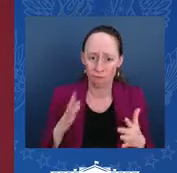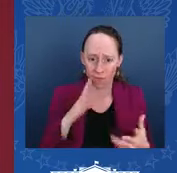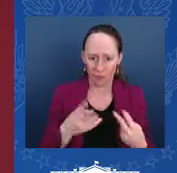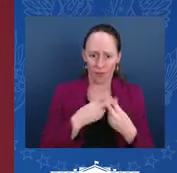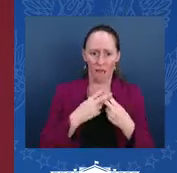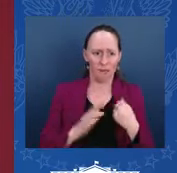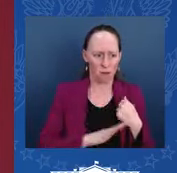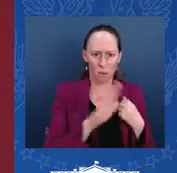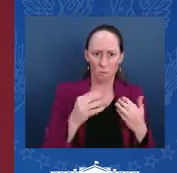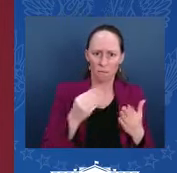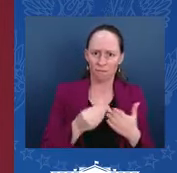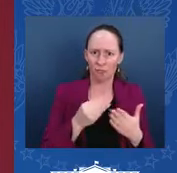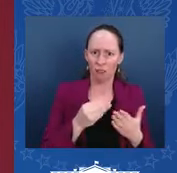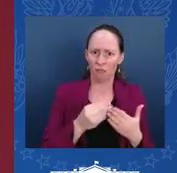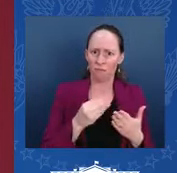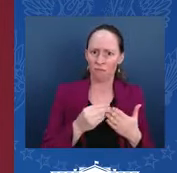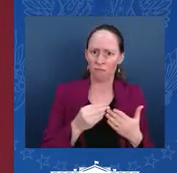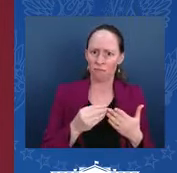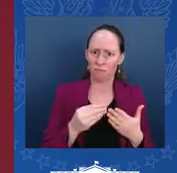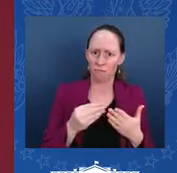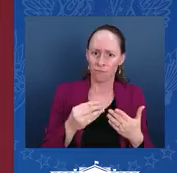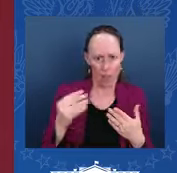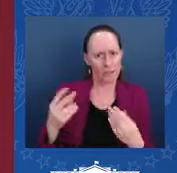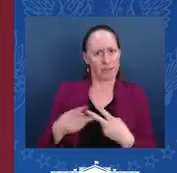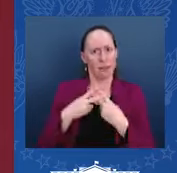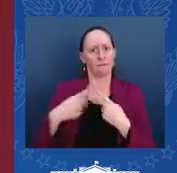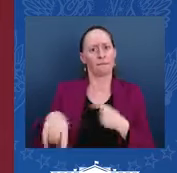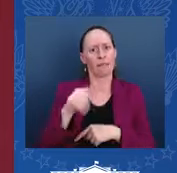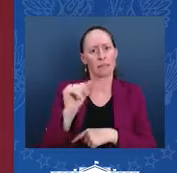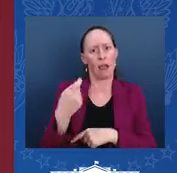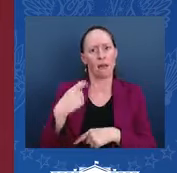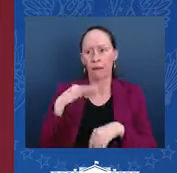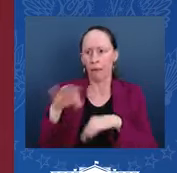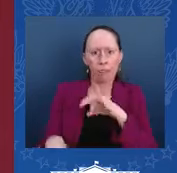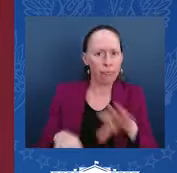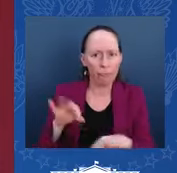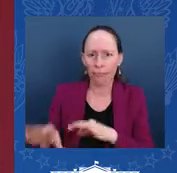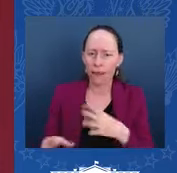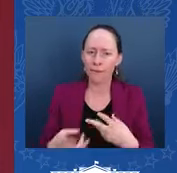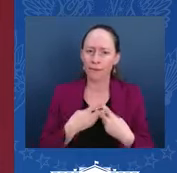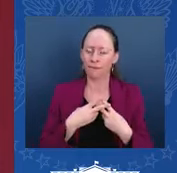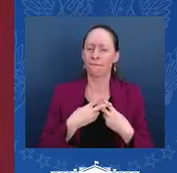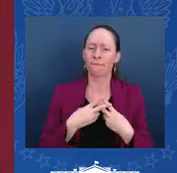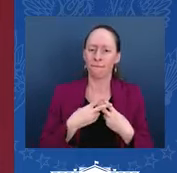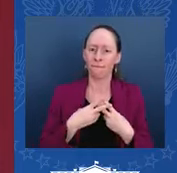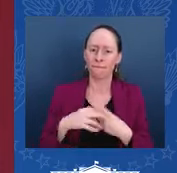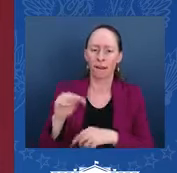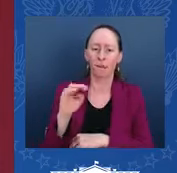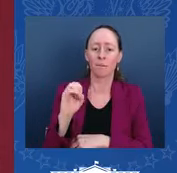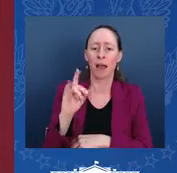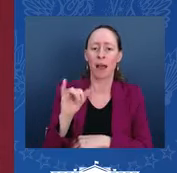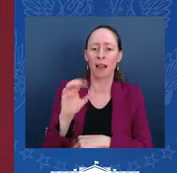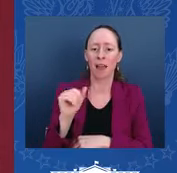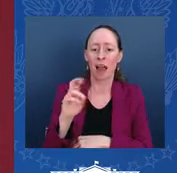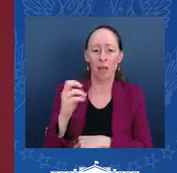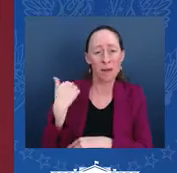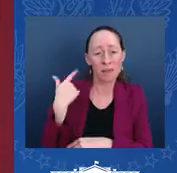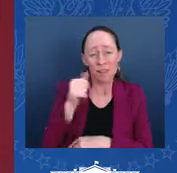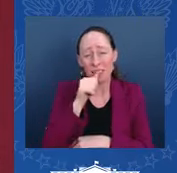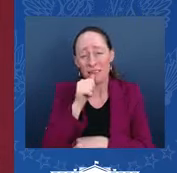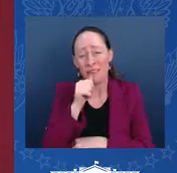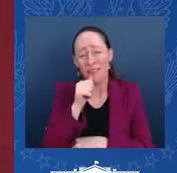saving taxpayers billions of dollars because Medicare will no longer have to pay exorbitant prices to pharma. Over the next 10 years, just